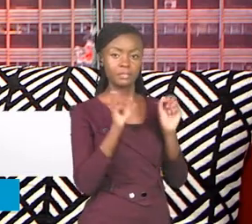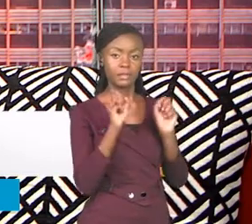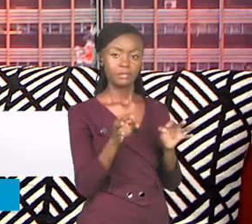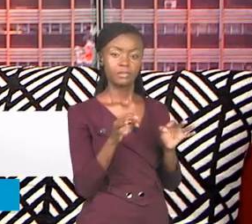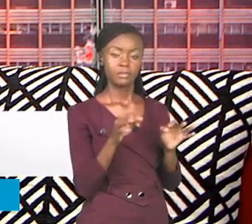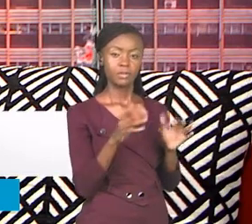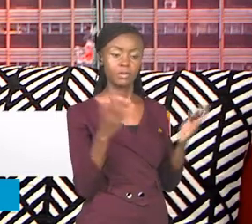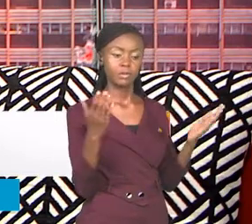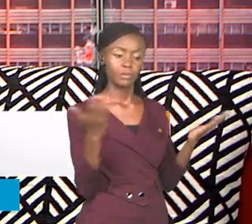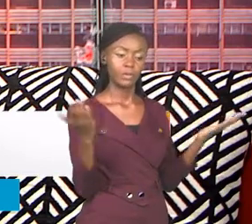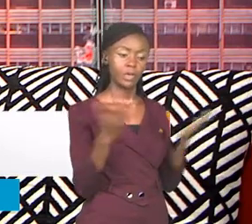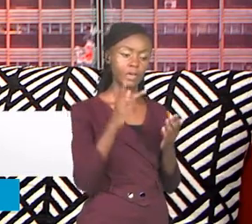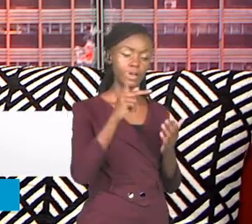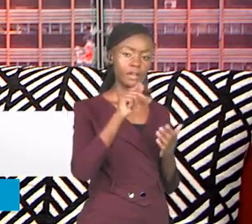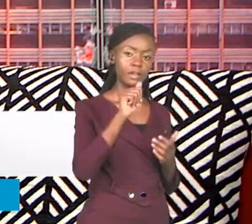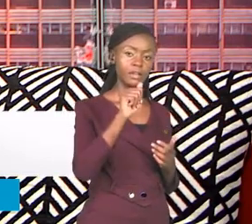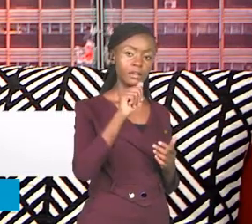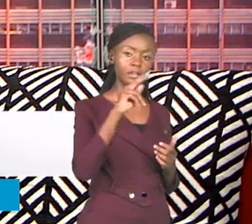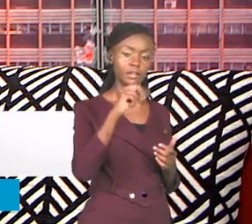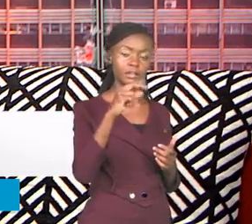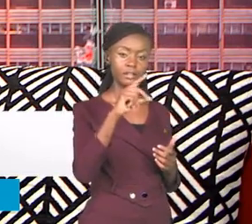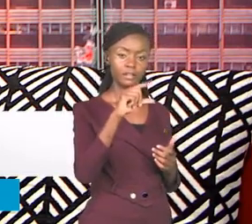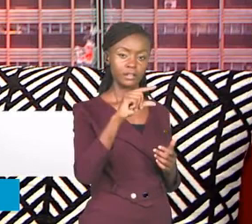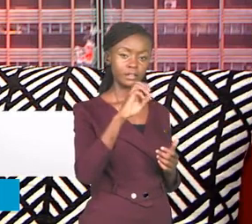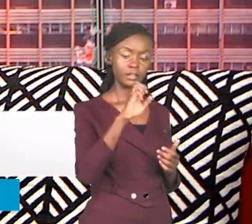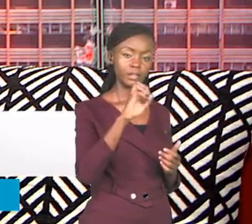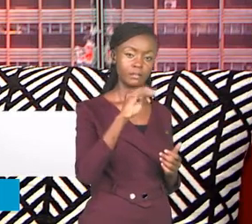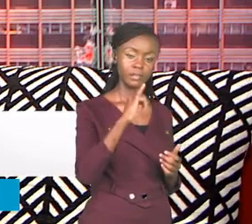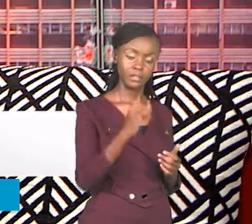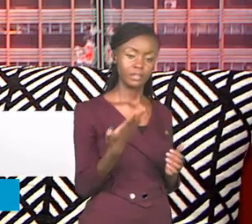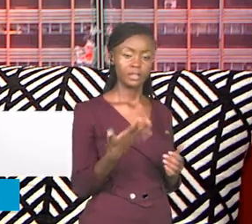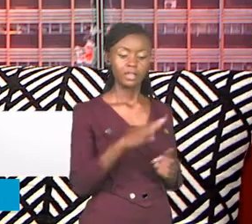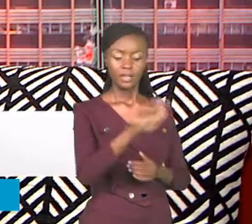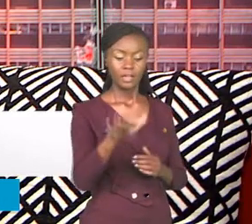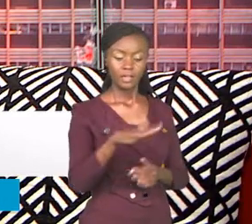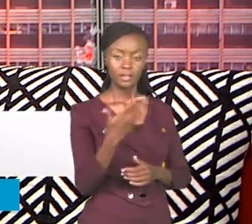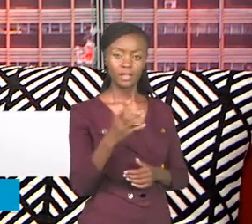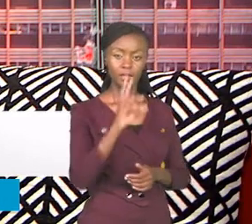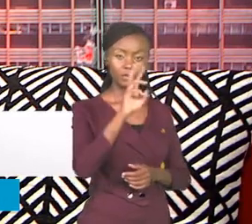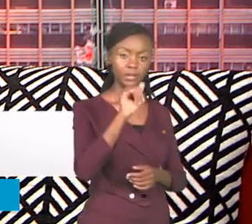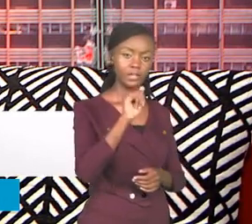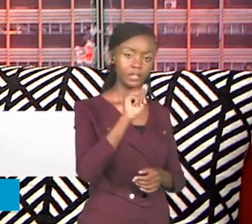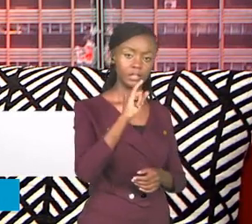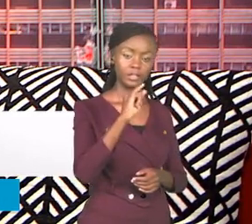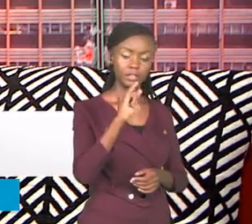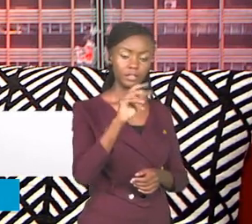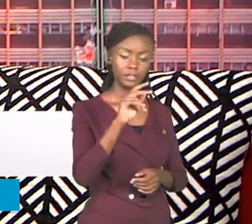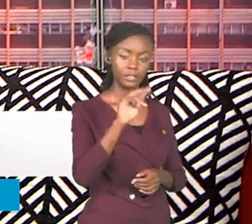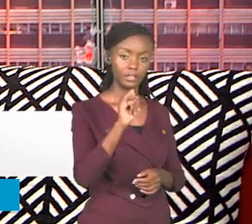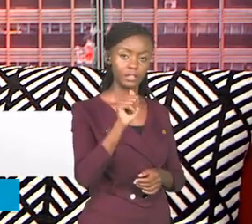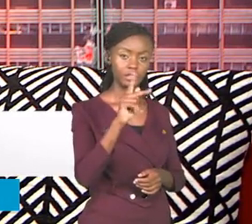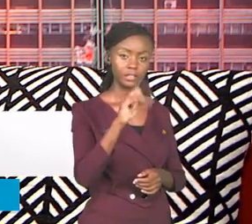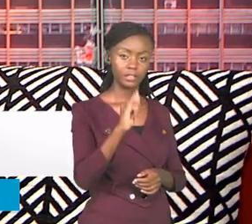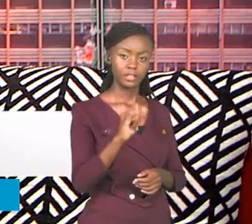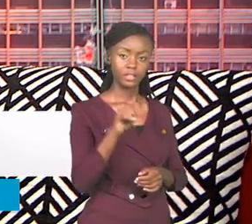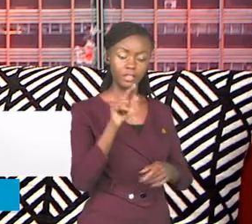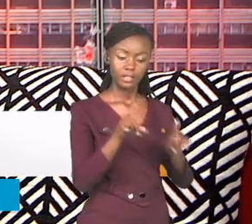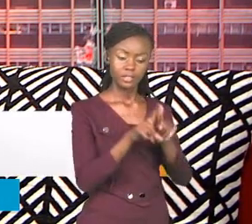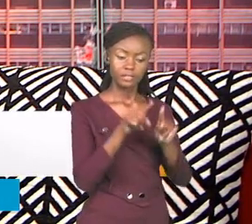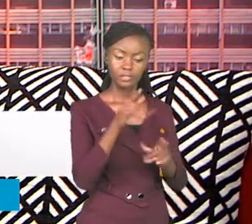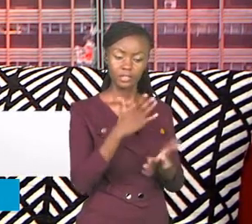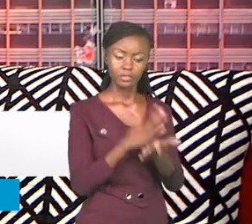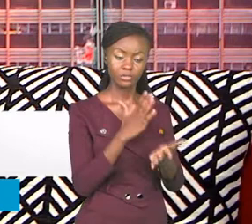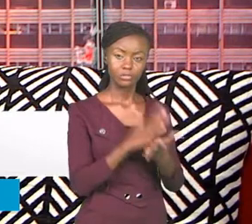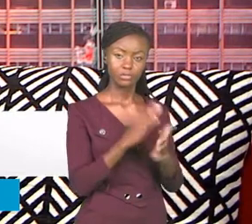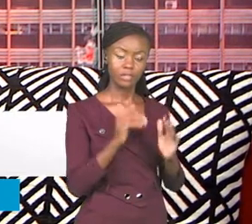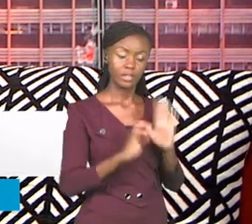on Kangemi Road, I mean on Oyaki Road, then you're talking about the Kangemis sure. and the other side as well. But that has not been sufficient enough,